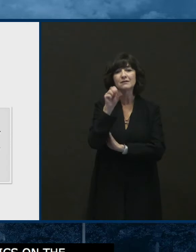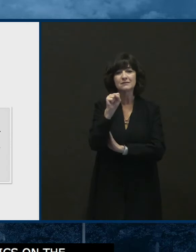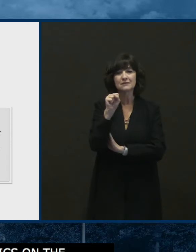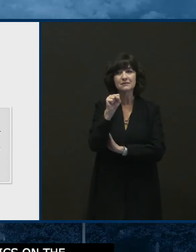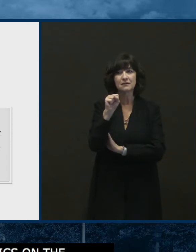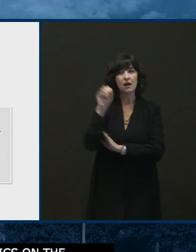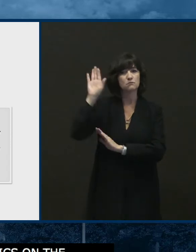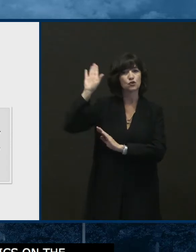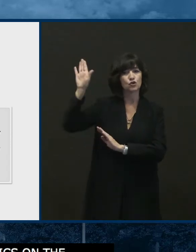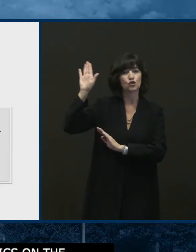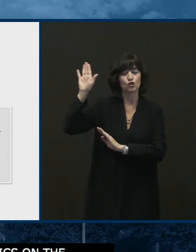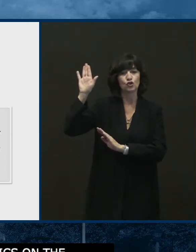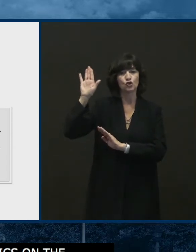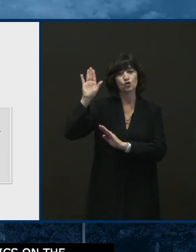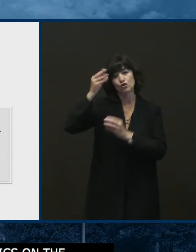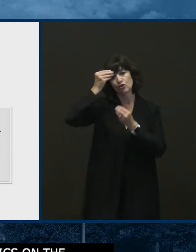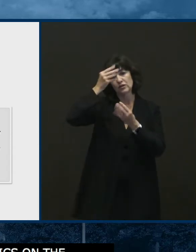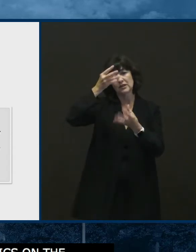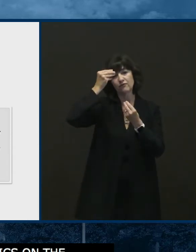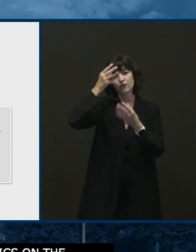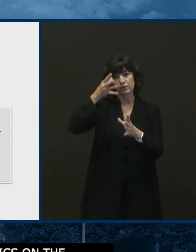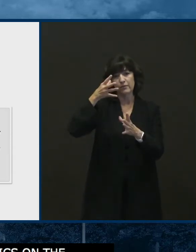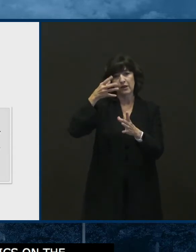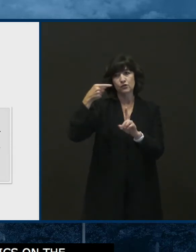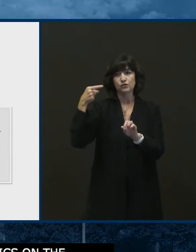dashboard around this, and